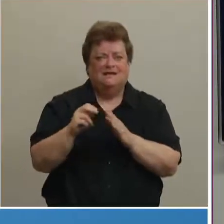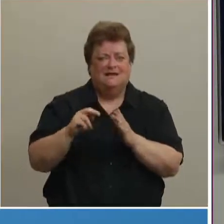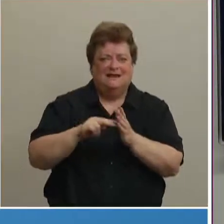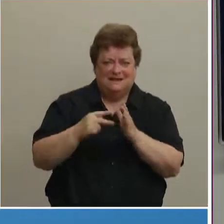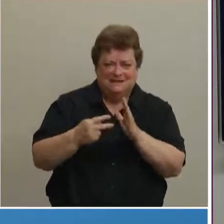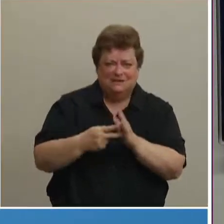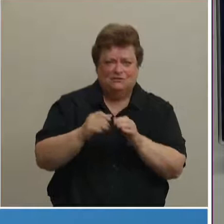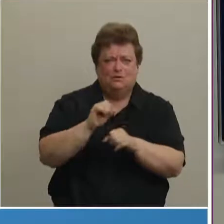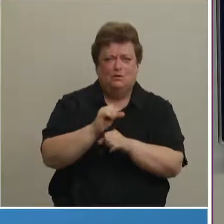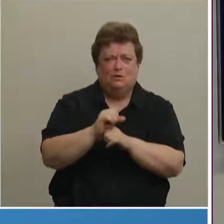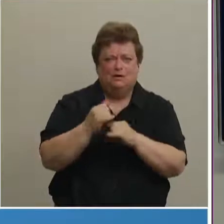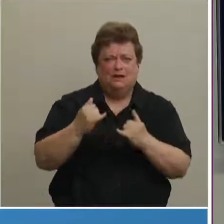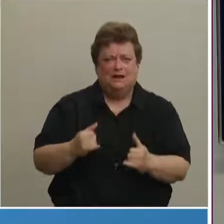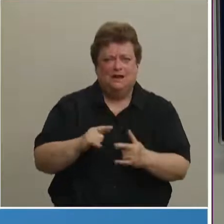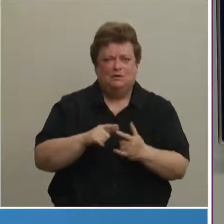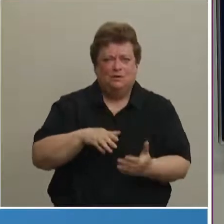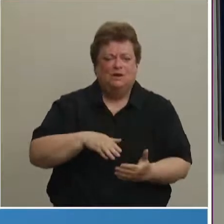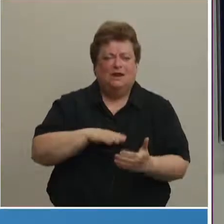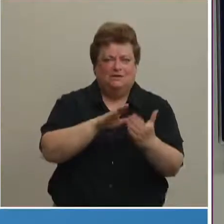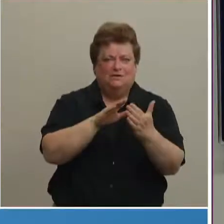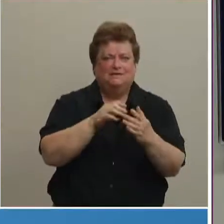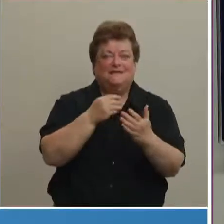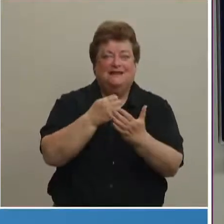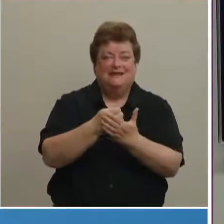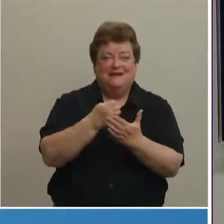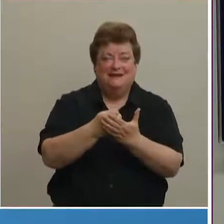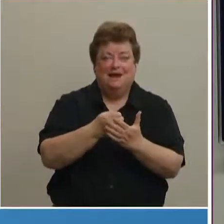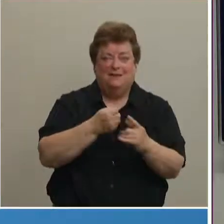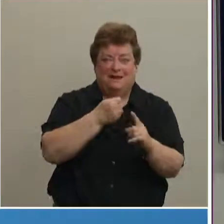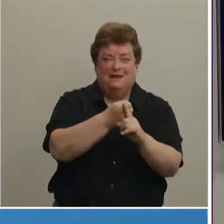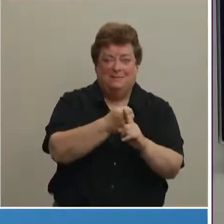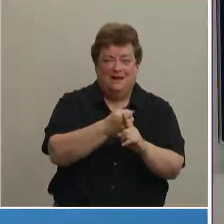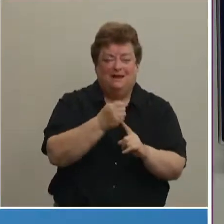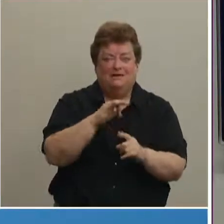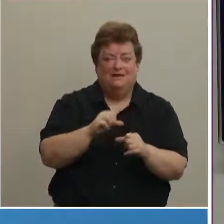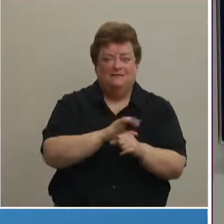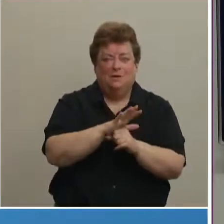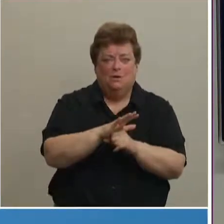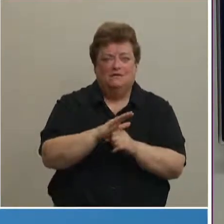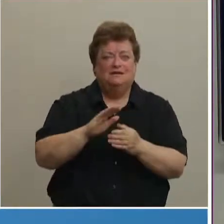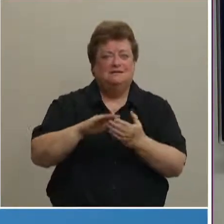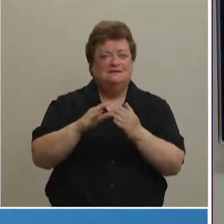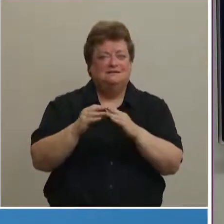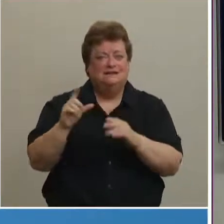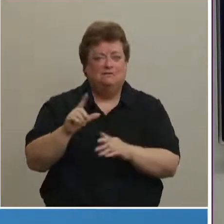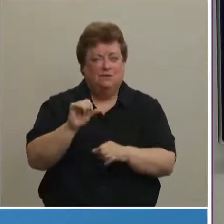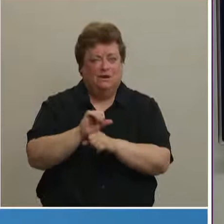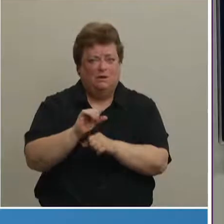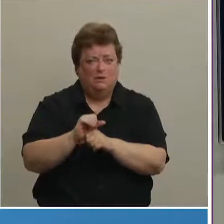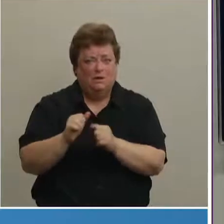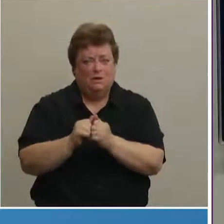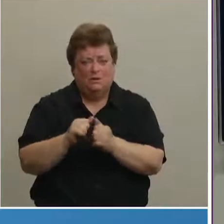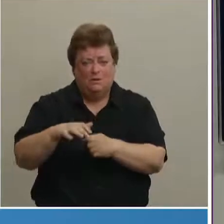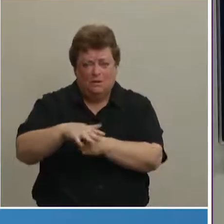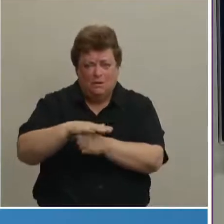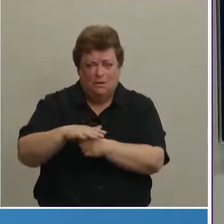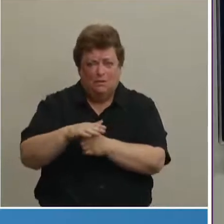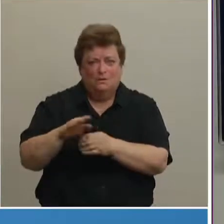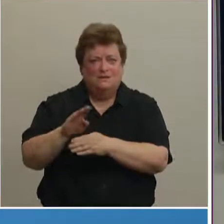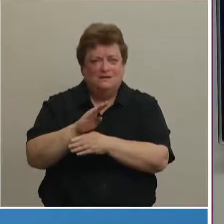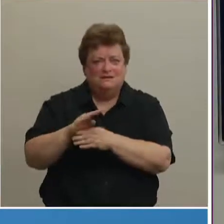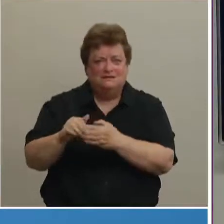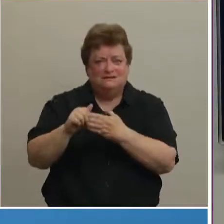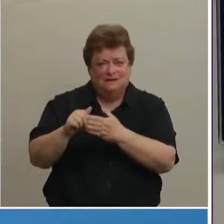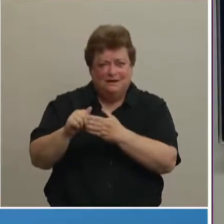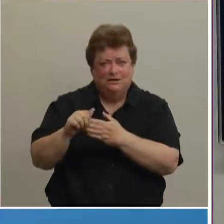intentional work underway to address the economic impacts of this pandemic. The City of Lincoln works strategically with local business leaders in the Lincoln Chamber